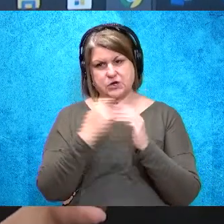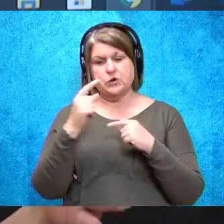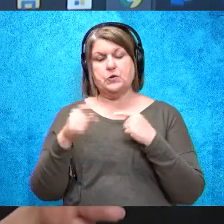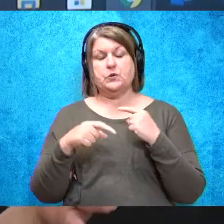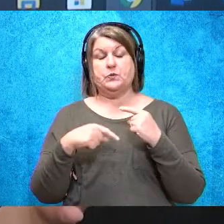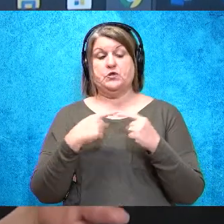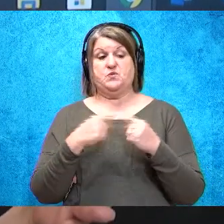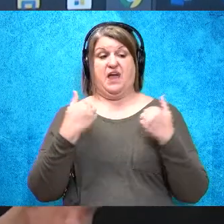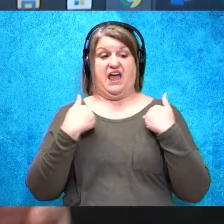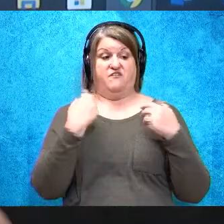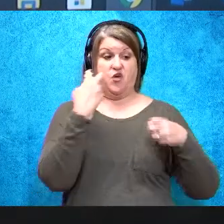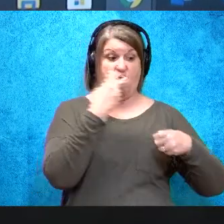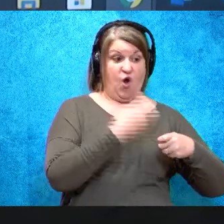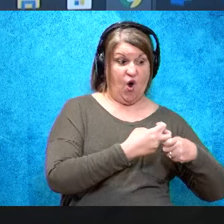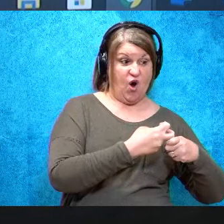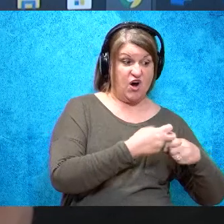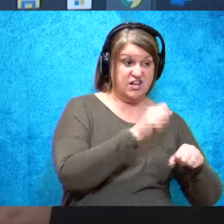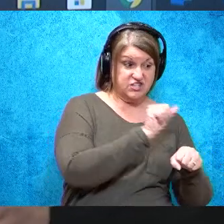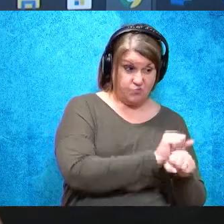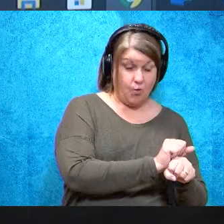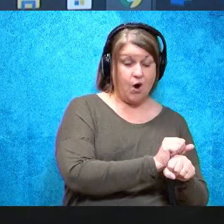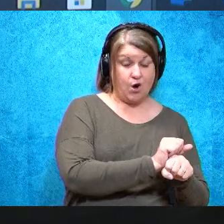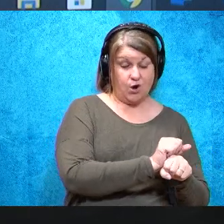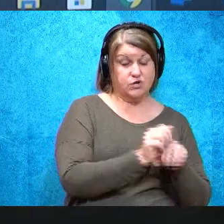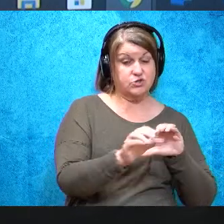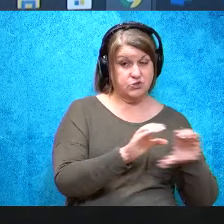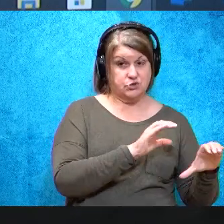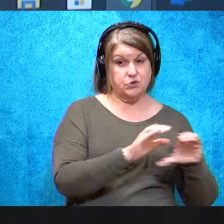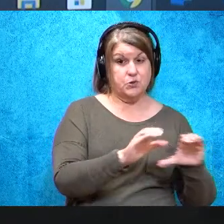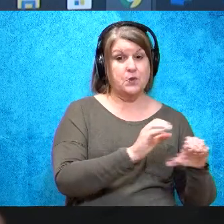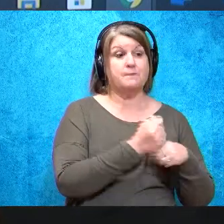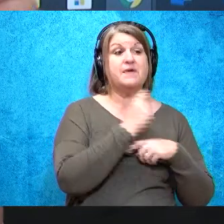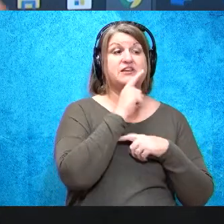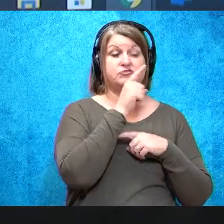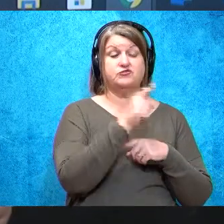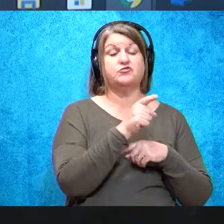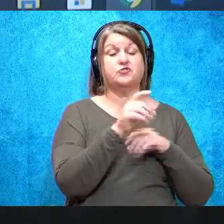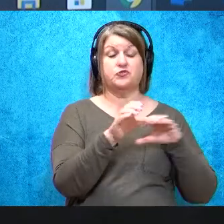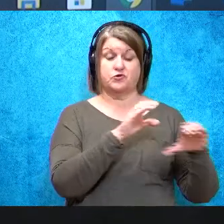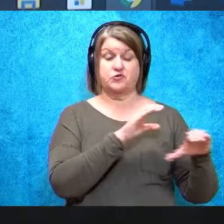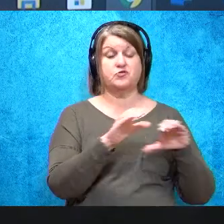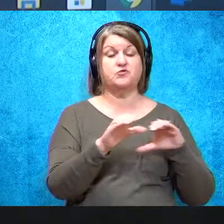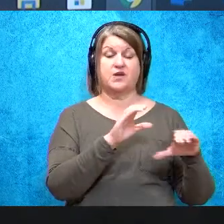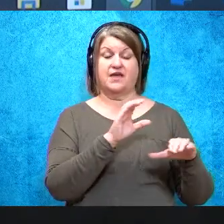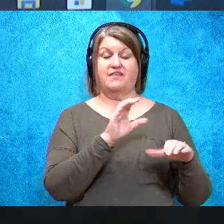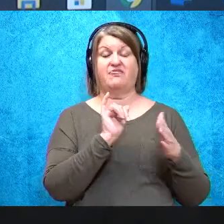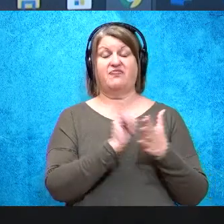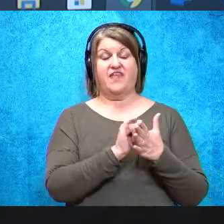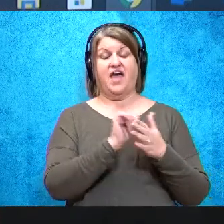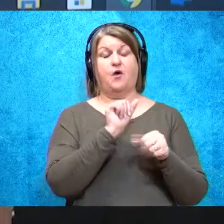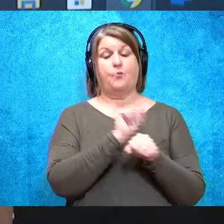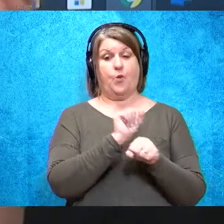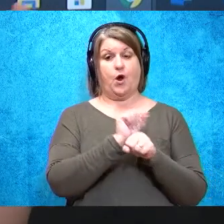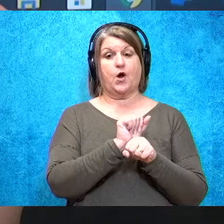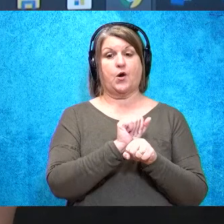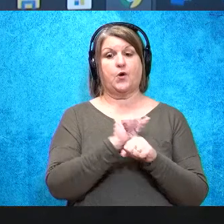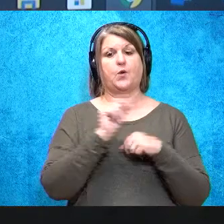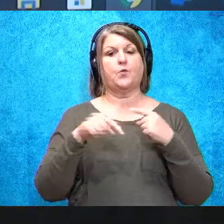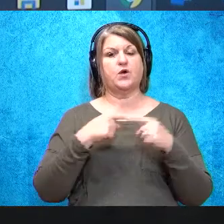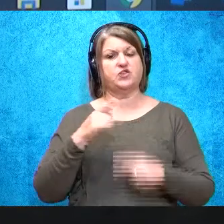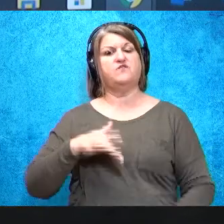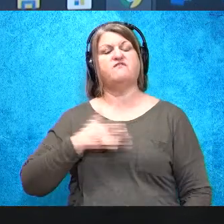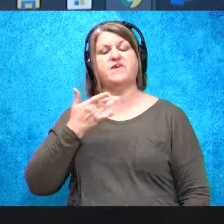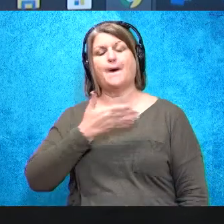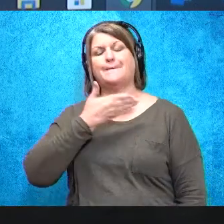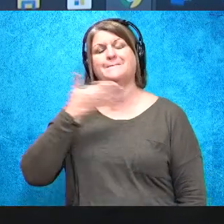hardest work to do, make sure that you're doing that work when you're at your best. Wow. Because that's when you're going to